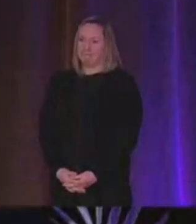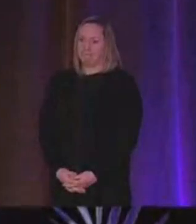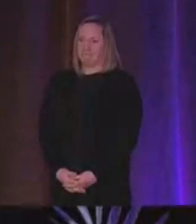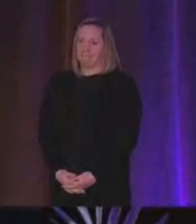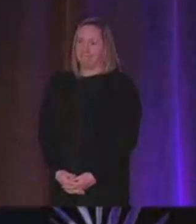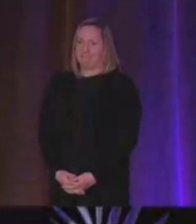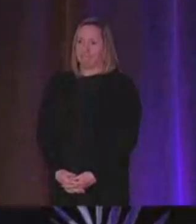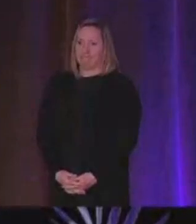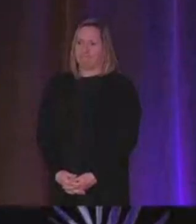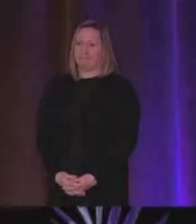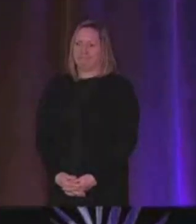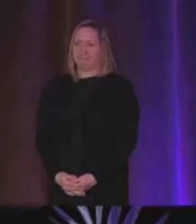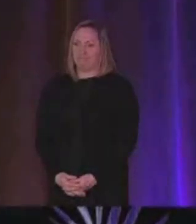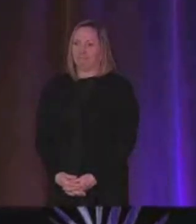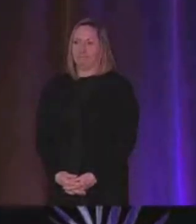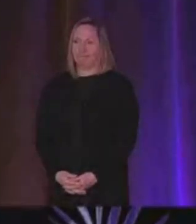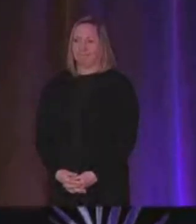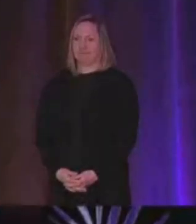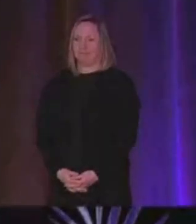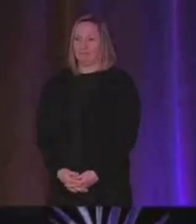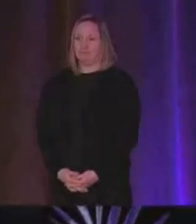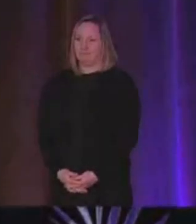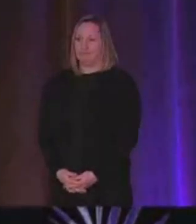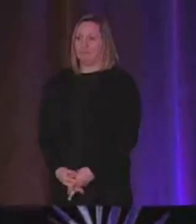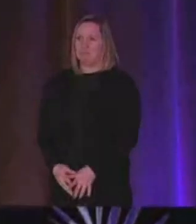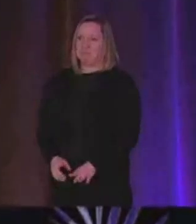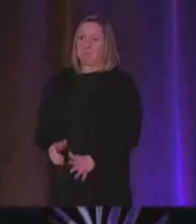Just a second, maybe.